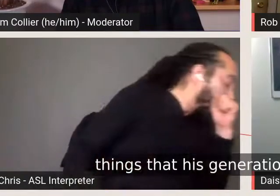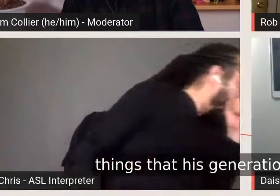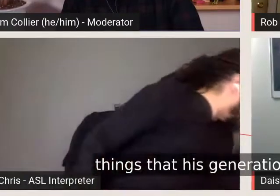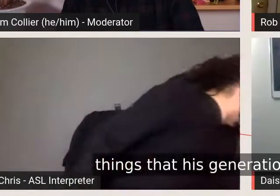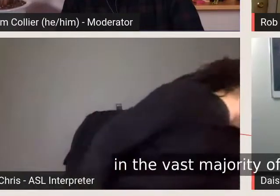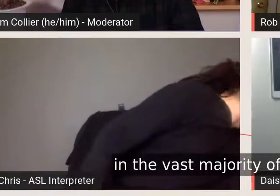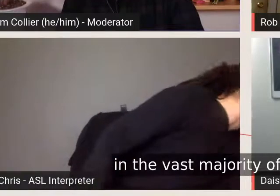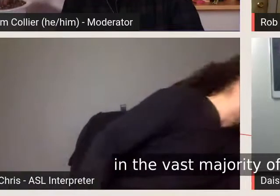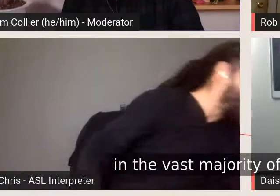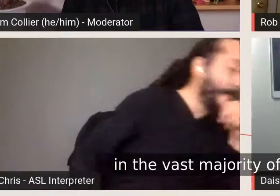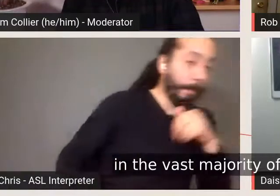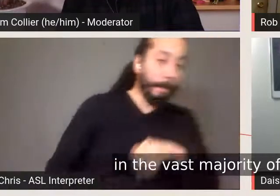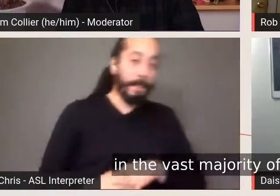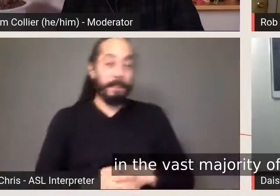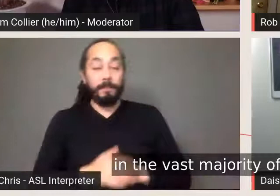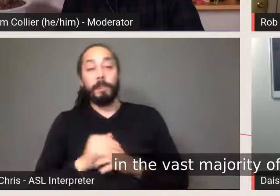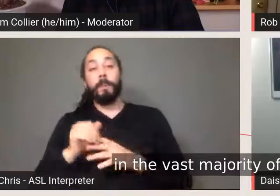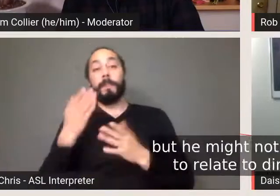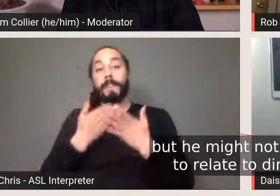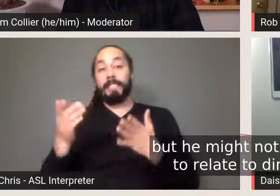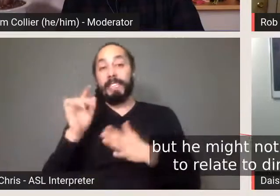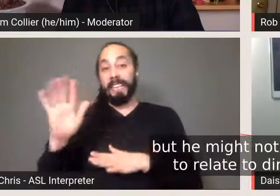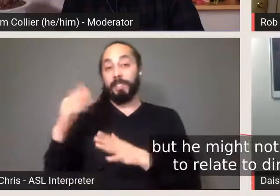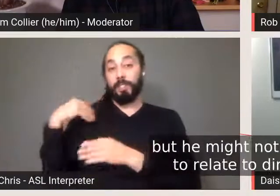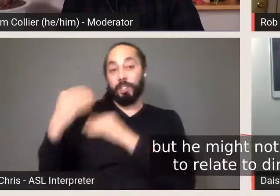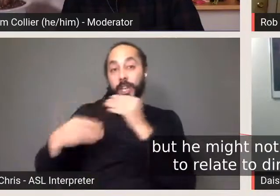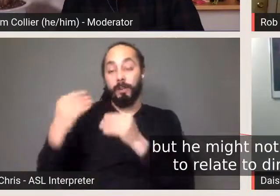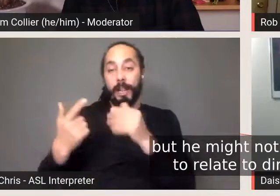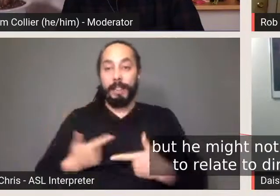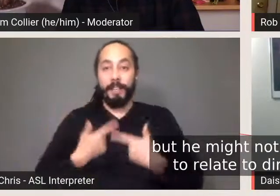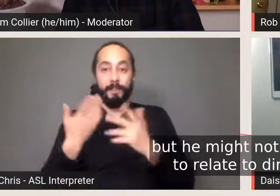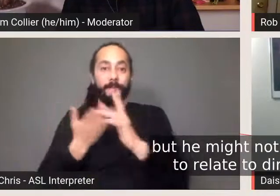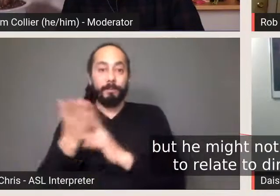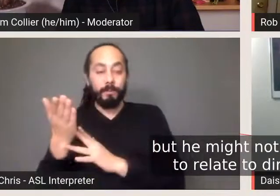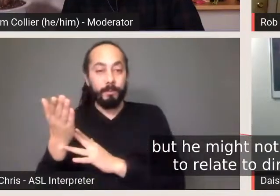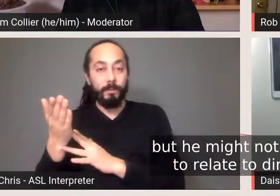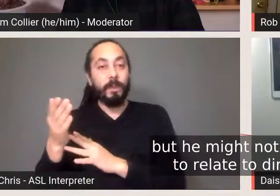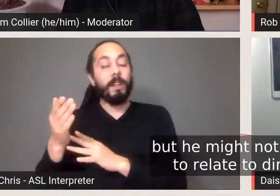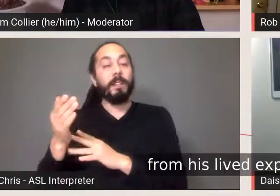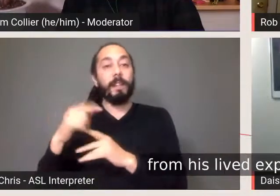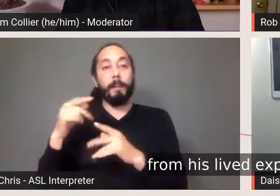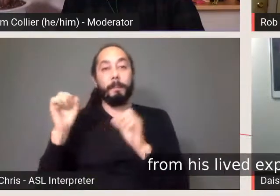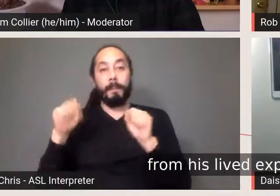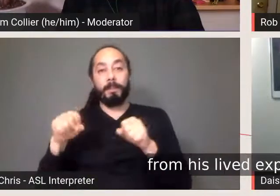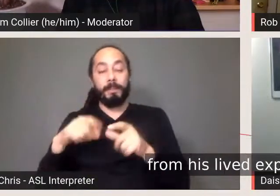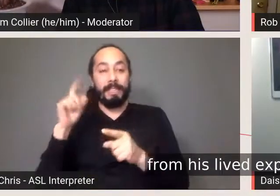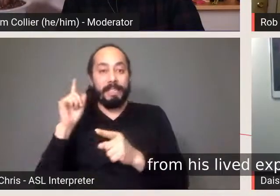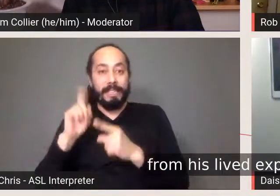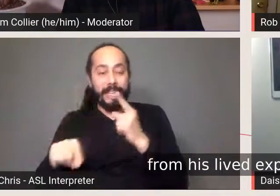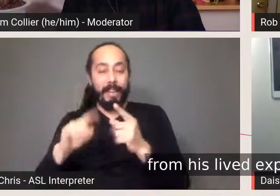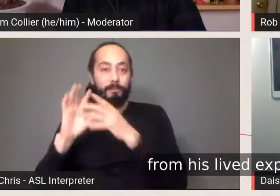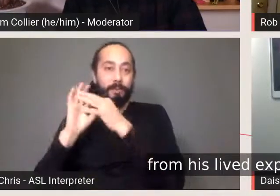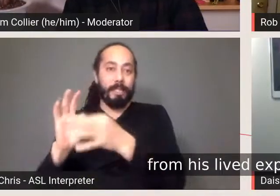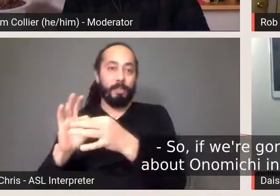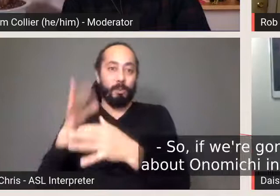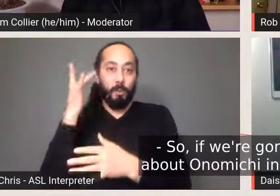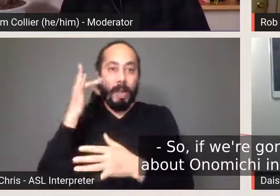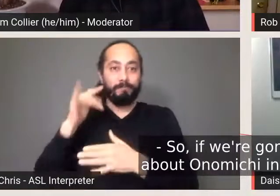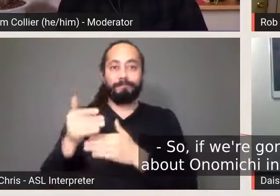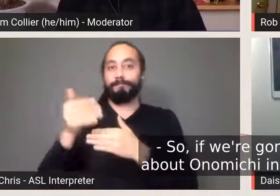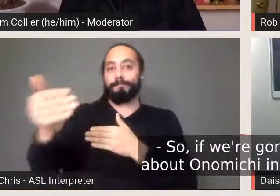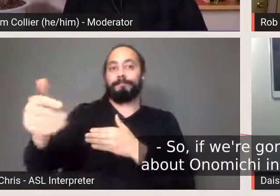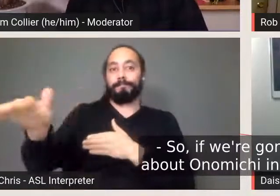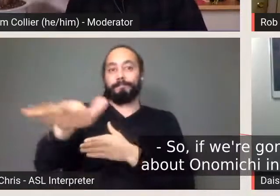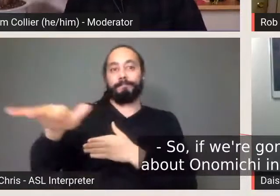lived through in the vast majority of the country, but he might not be able to relate to directly from his lived experience.